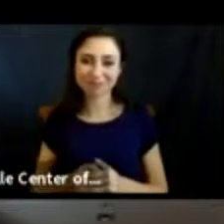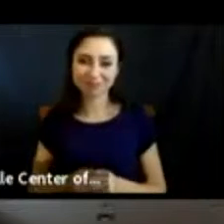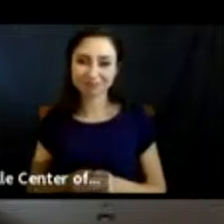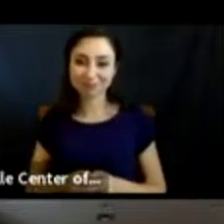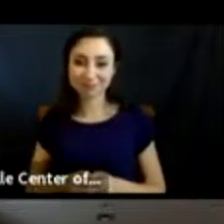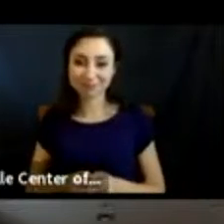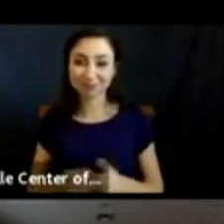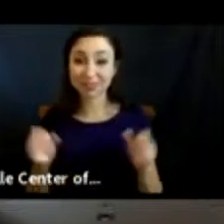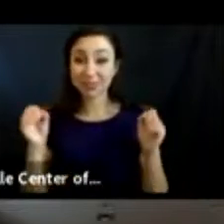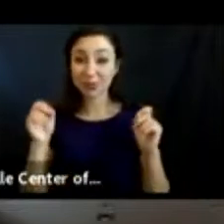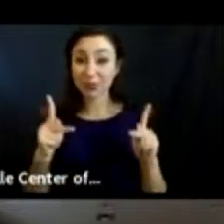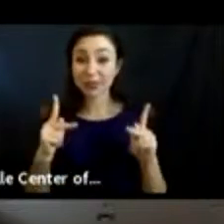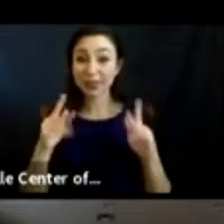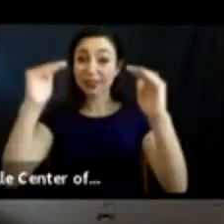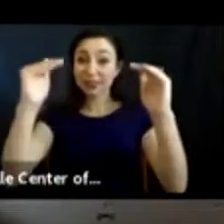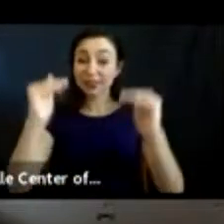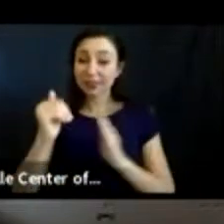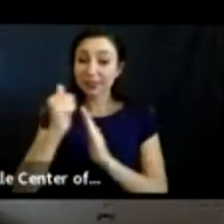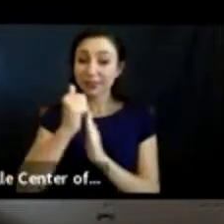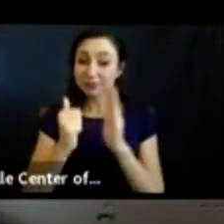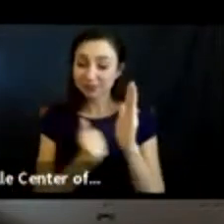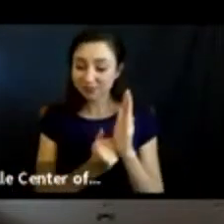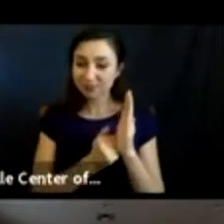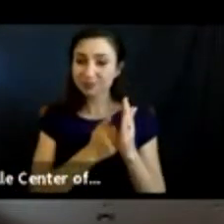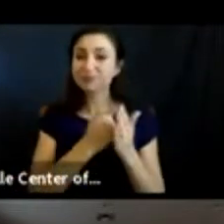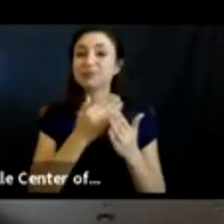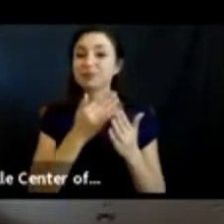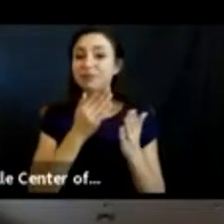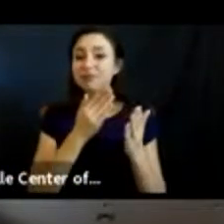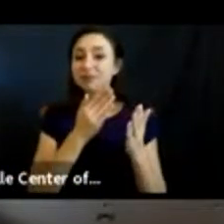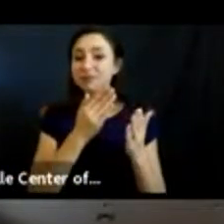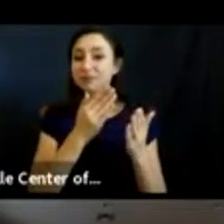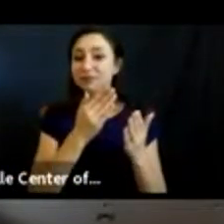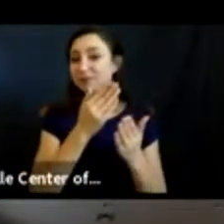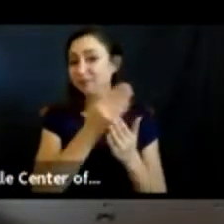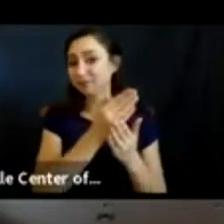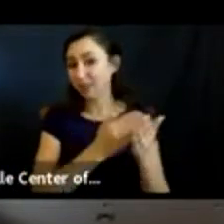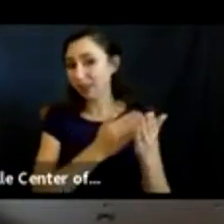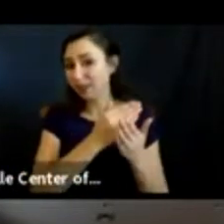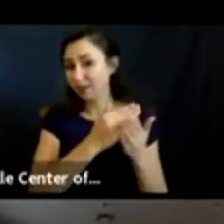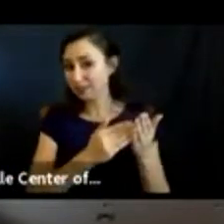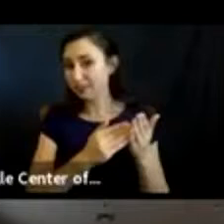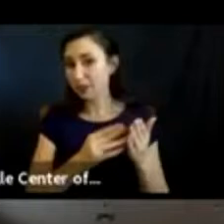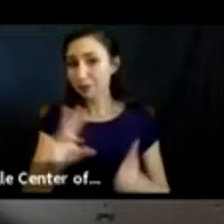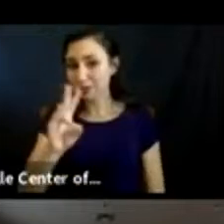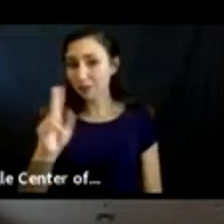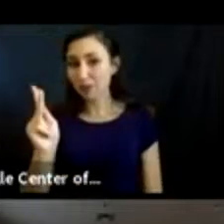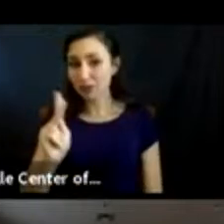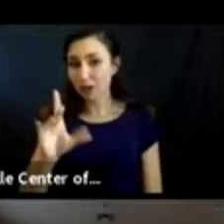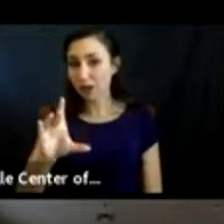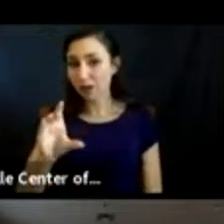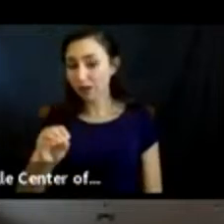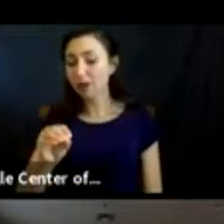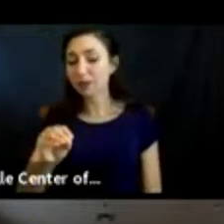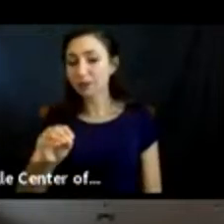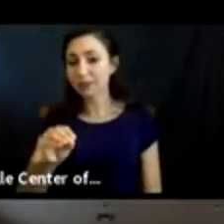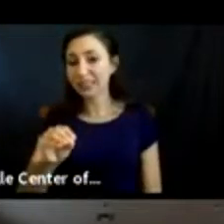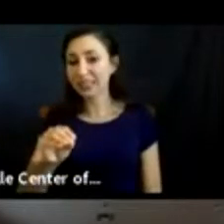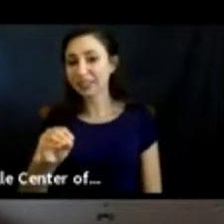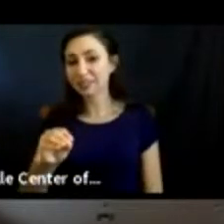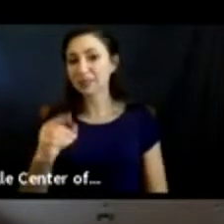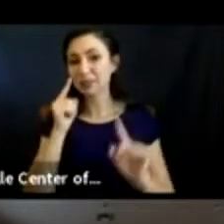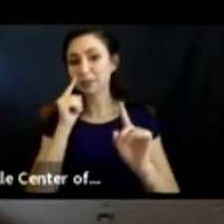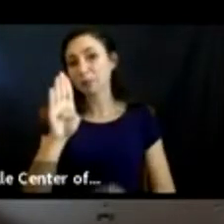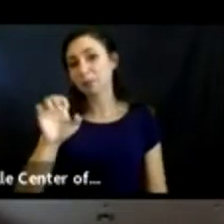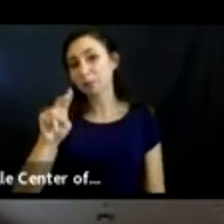So next on the agenda, item 7 is the Knox County Health Department benchmark presentation by Dr. Buchanan. So Dr.